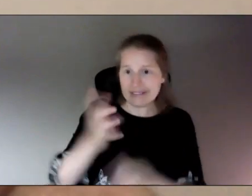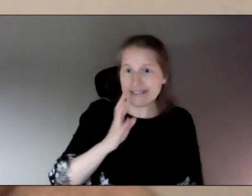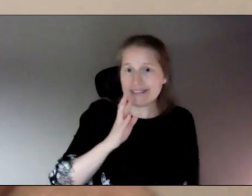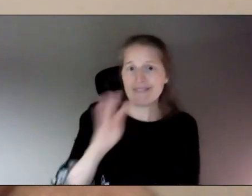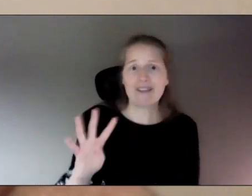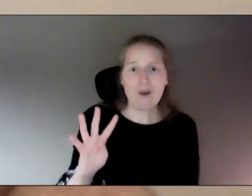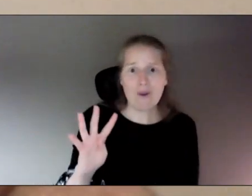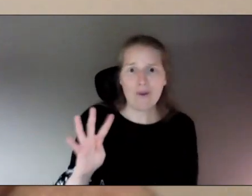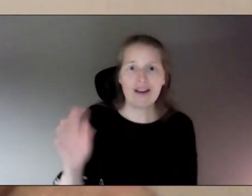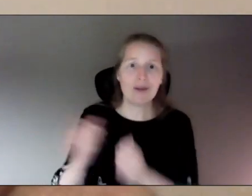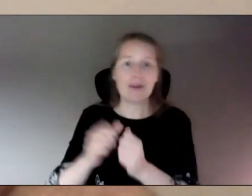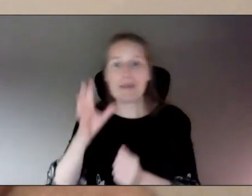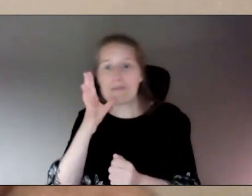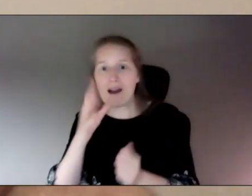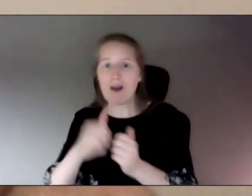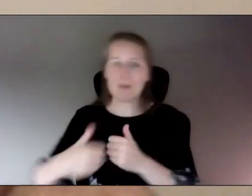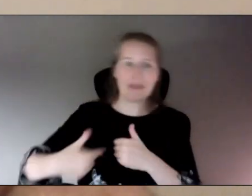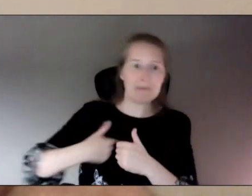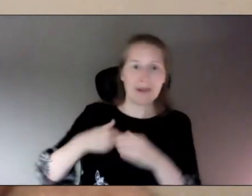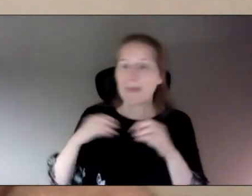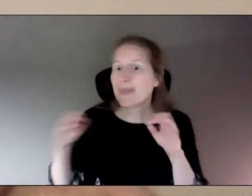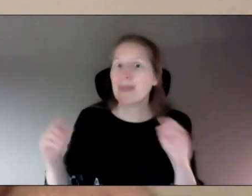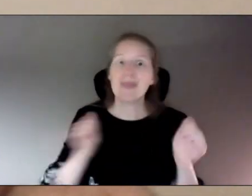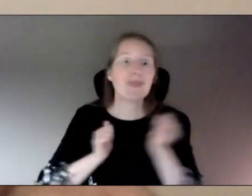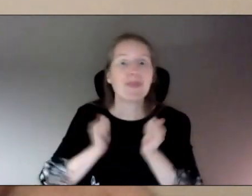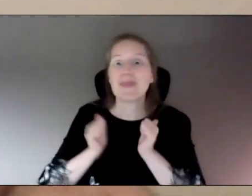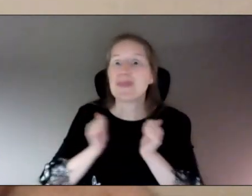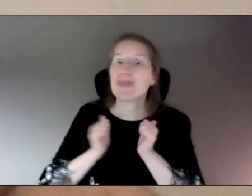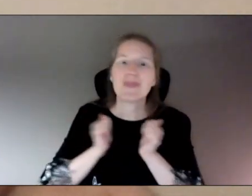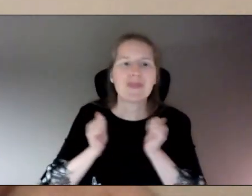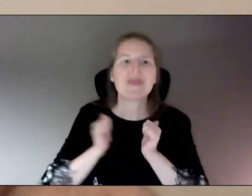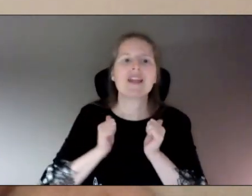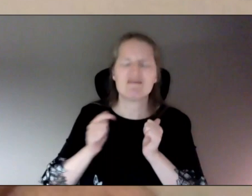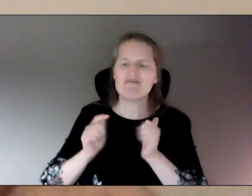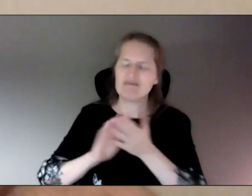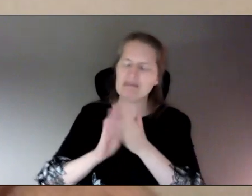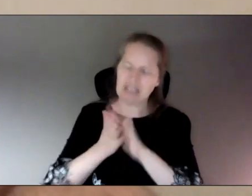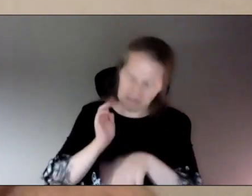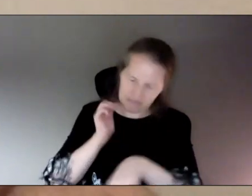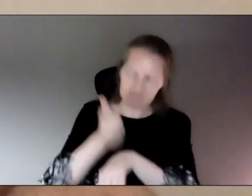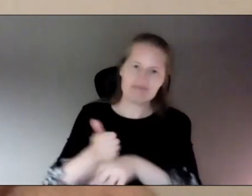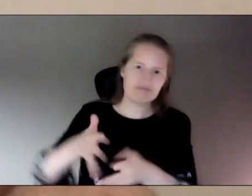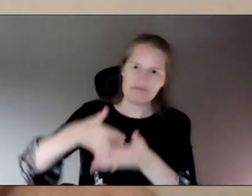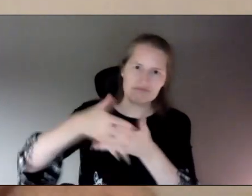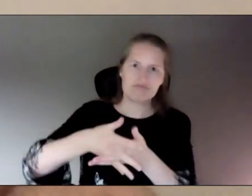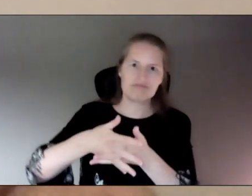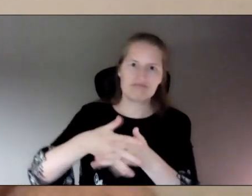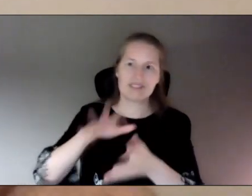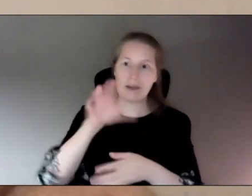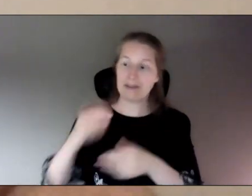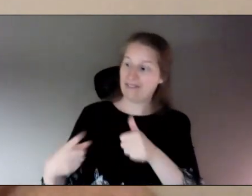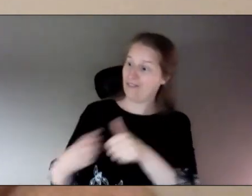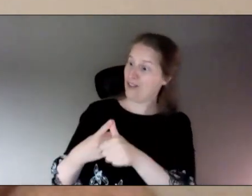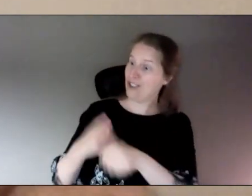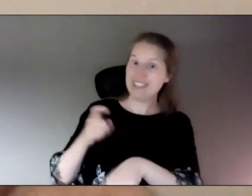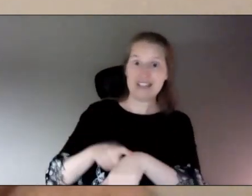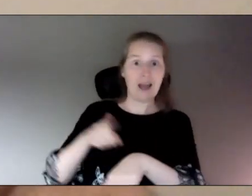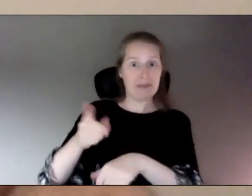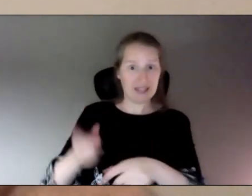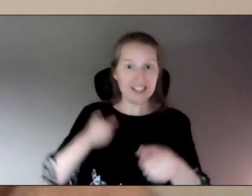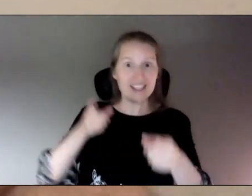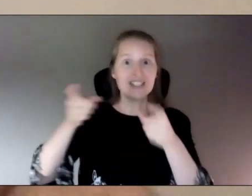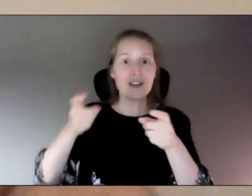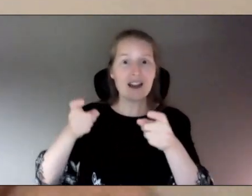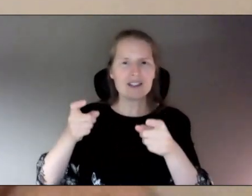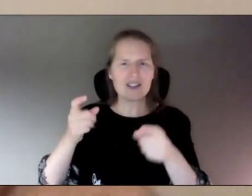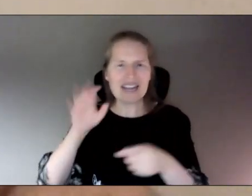mother and he became a staple of the company. Now, the first show he directed has 9 Helen